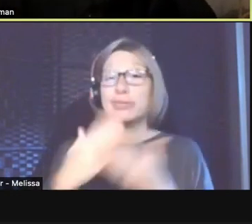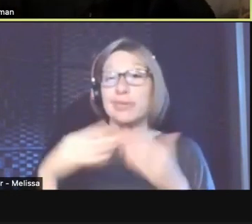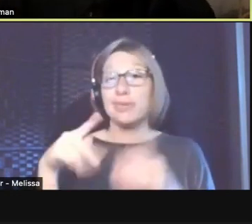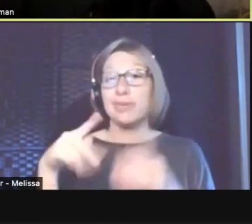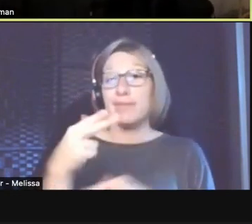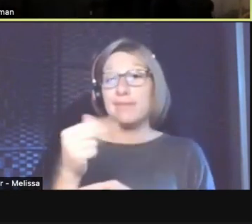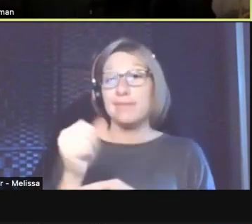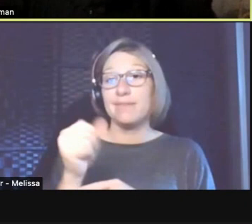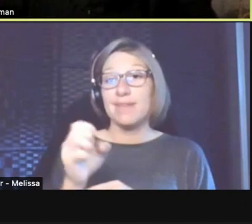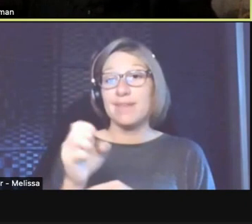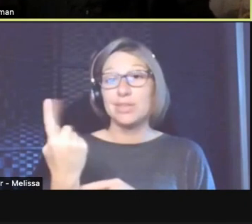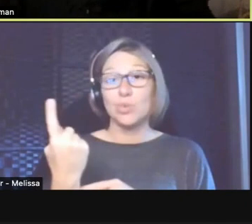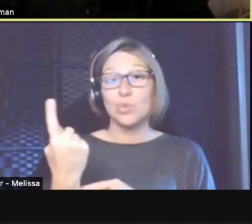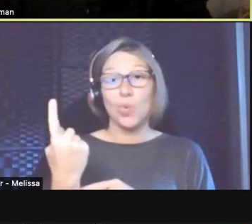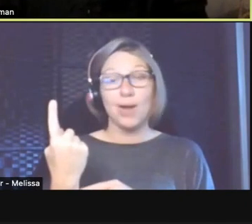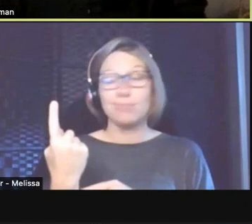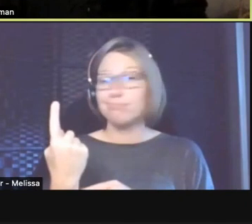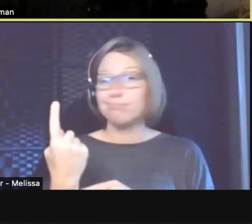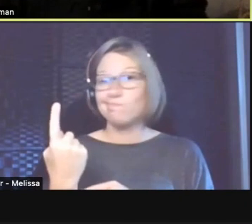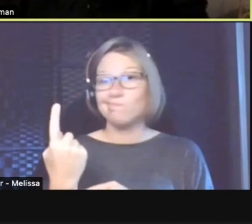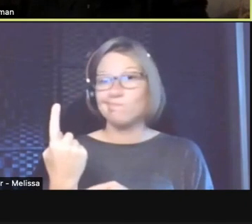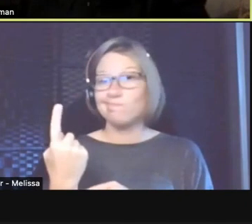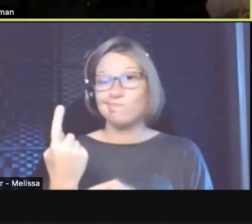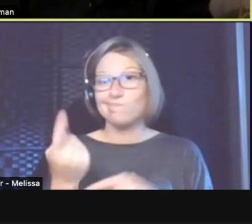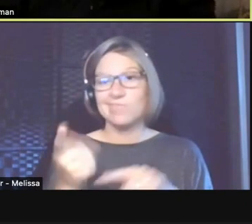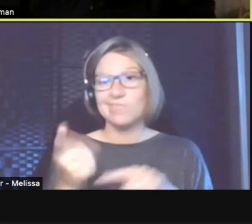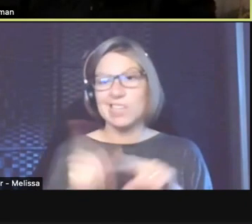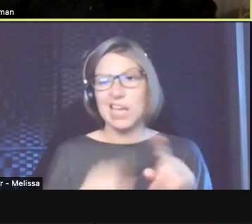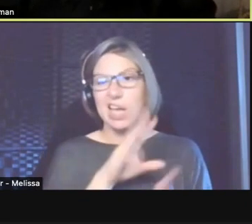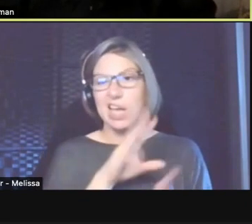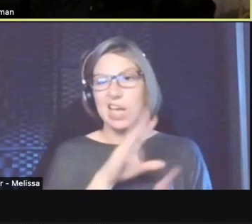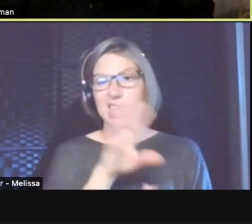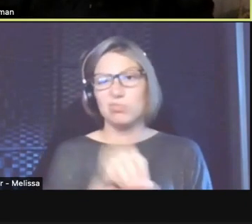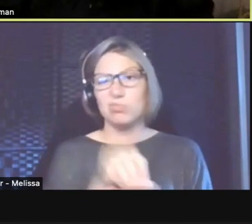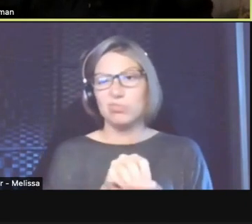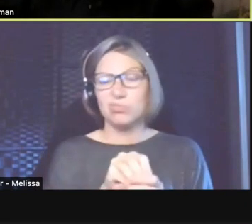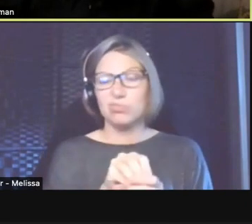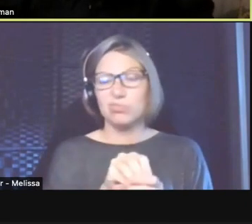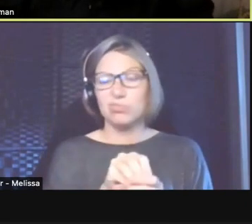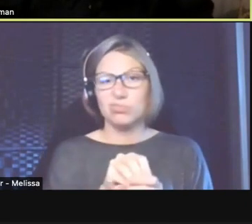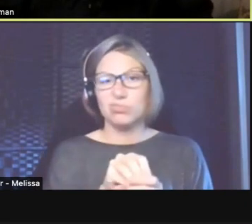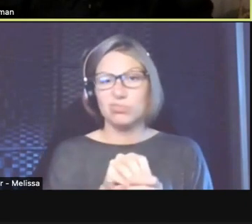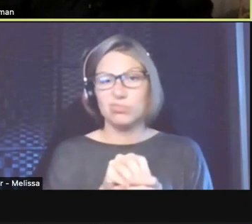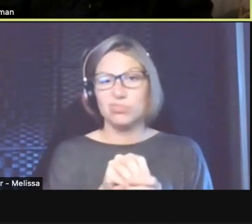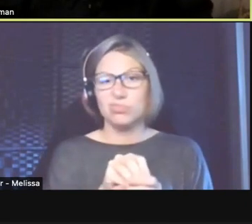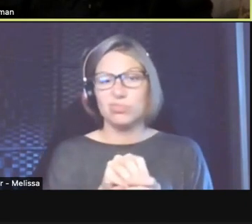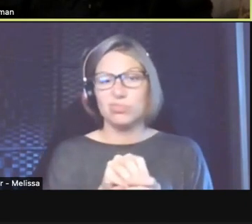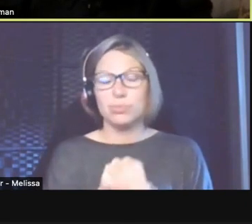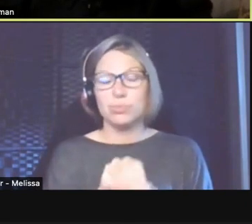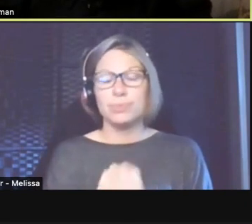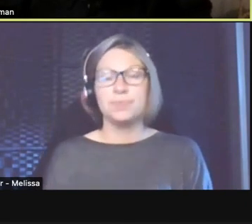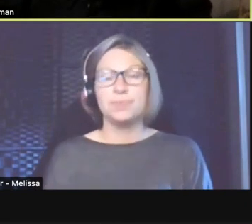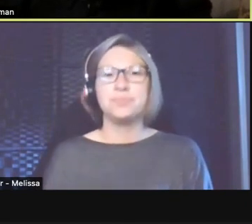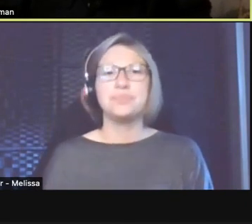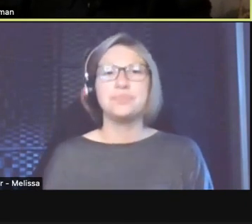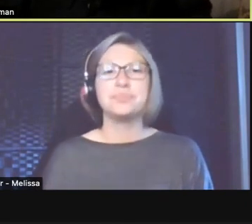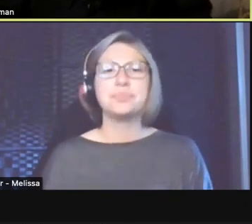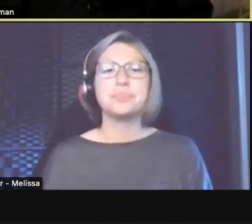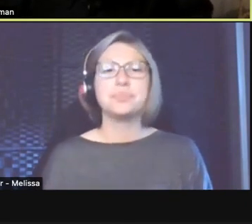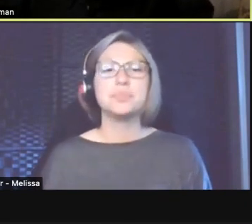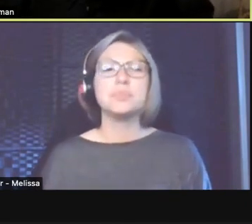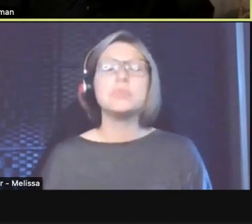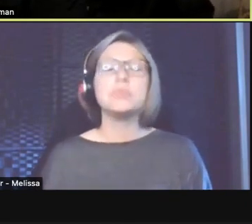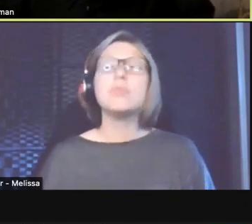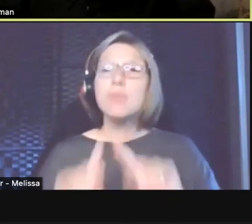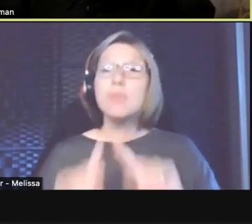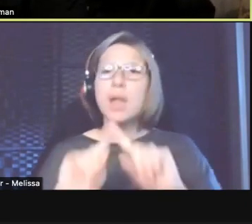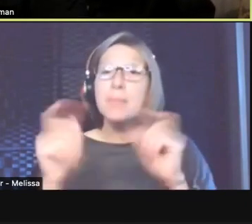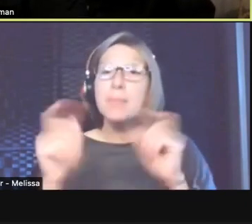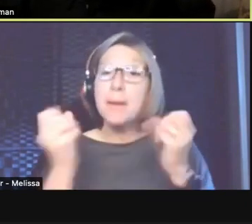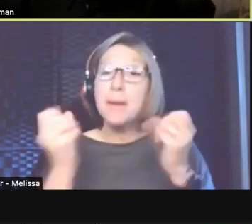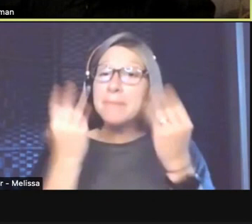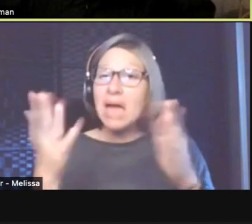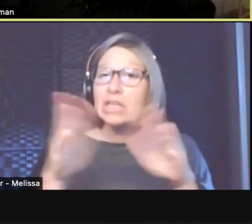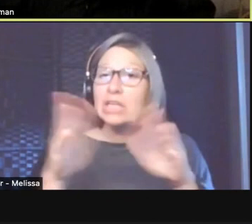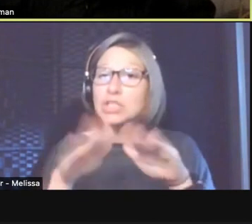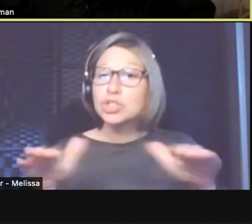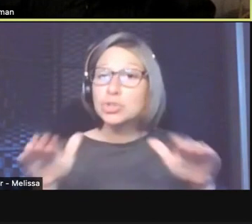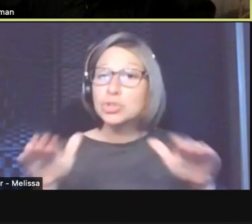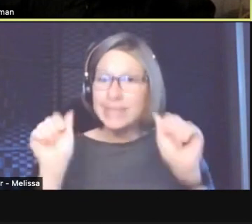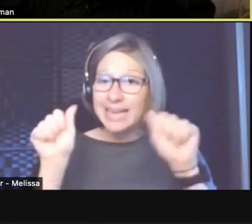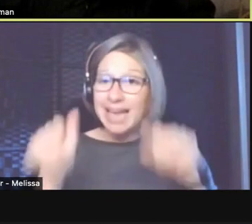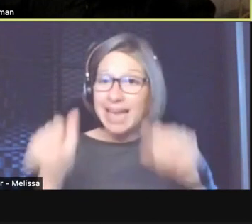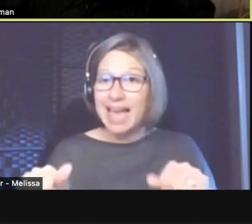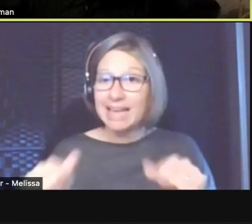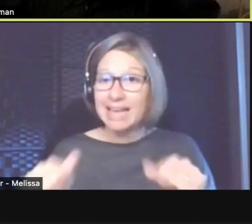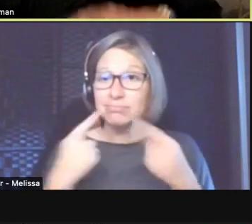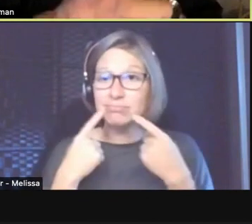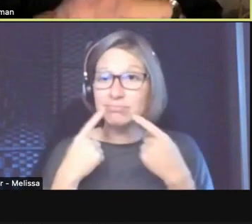of understanding about language or what I'm asking for in the task, but quite a few children can. And